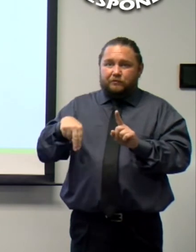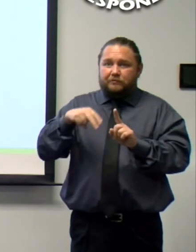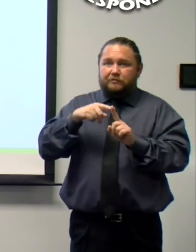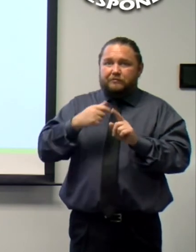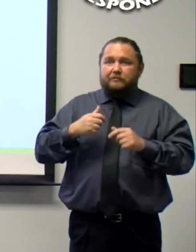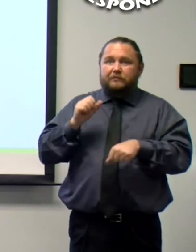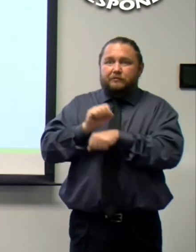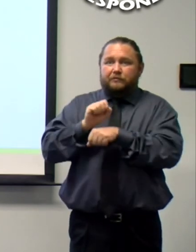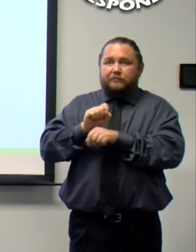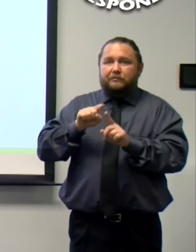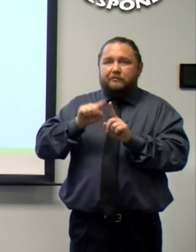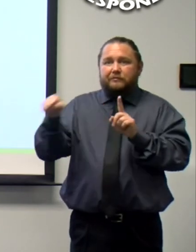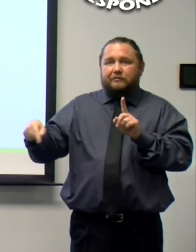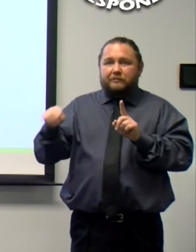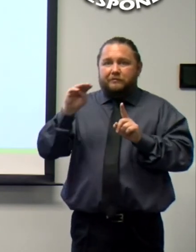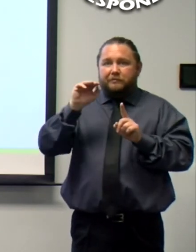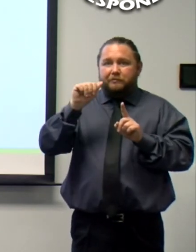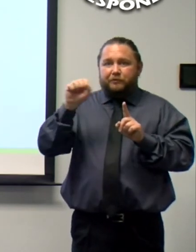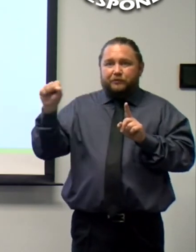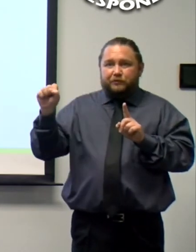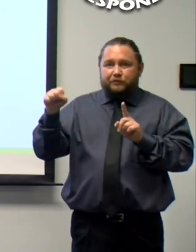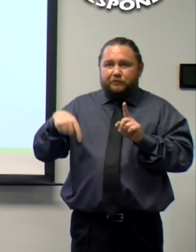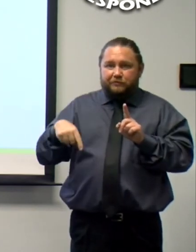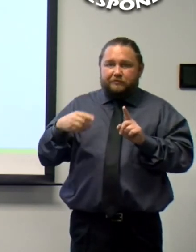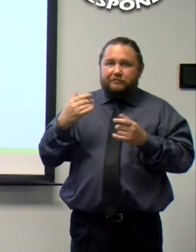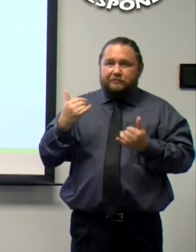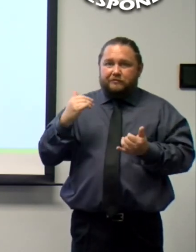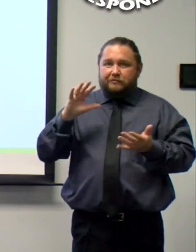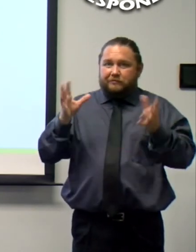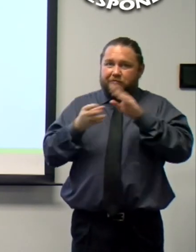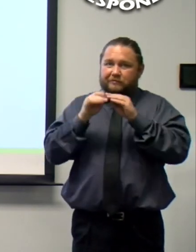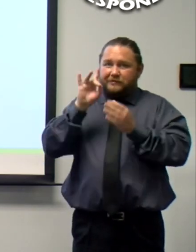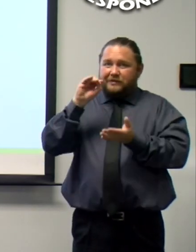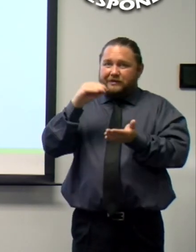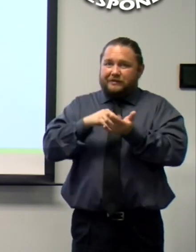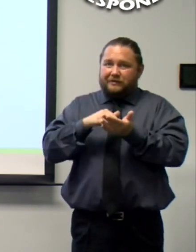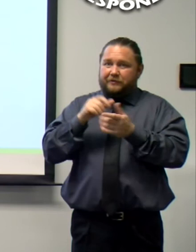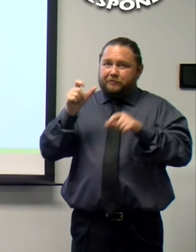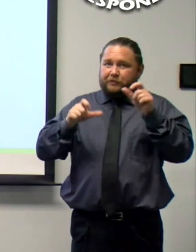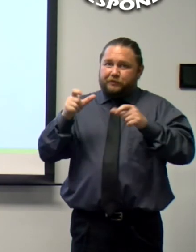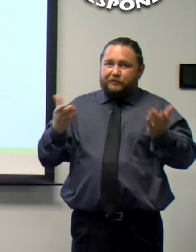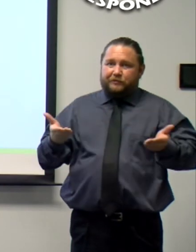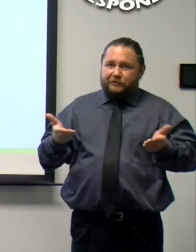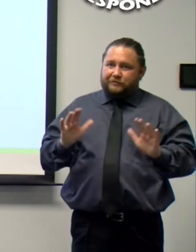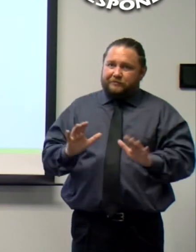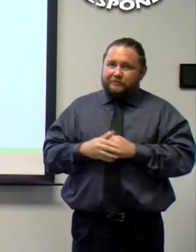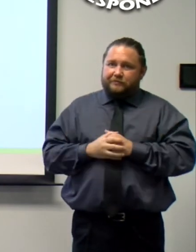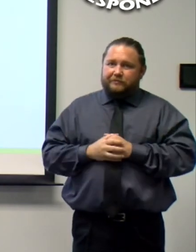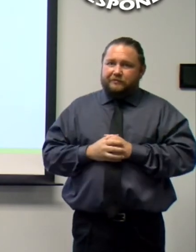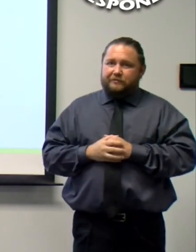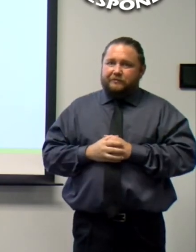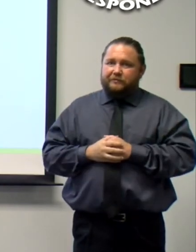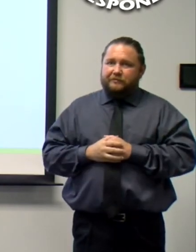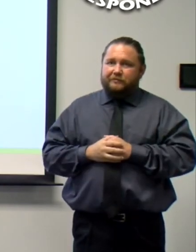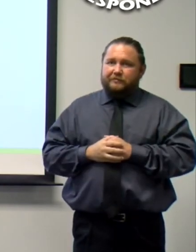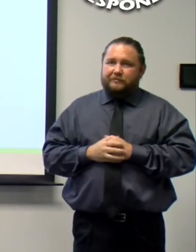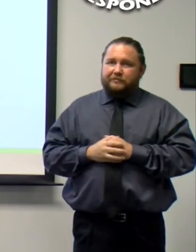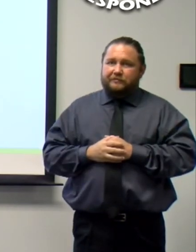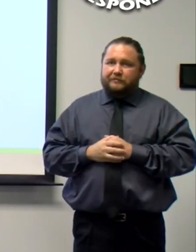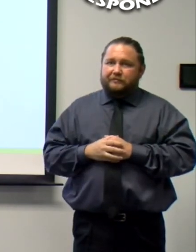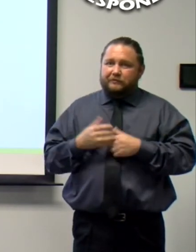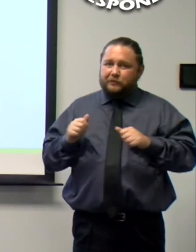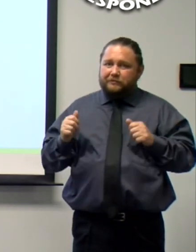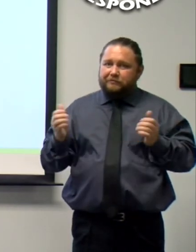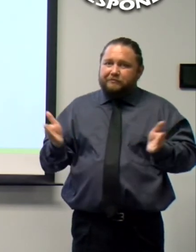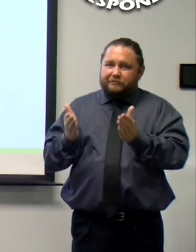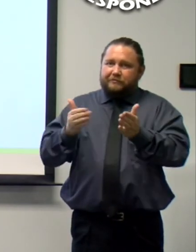can here in our city to help our businesses recover. Small business sector employs many people. Small businesses have